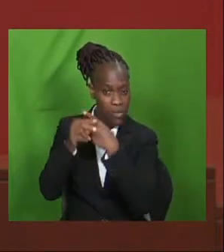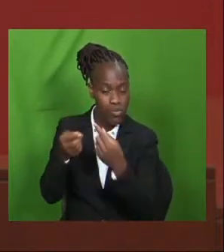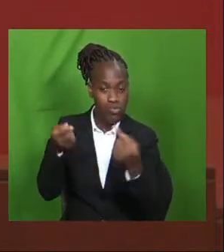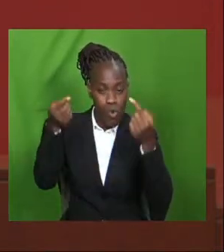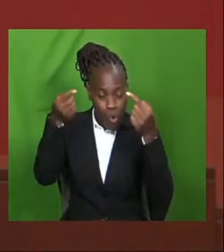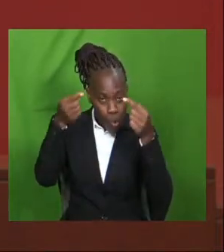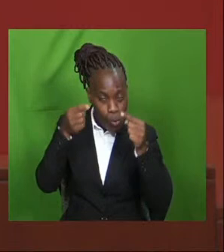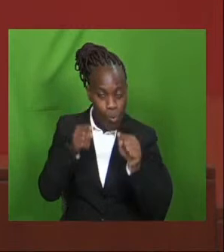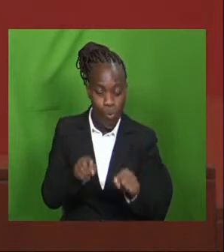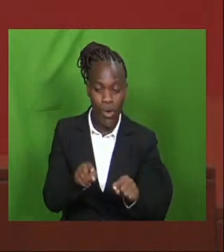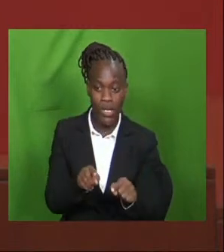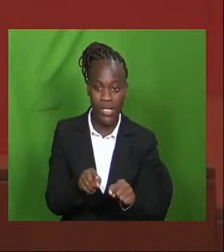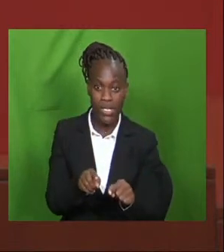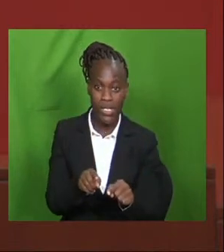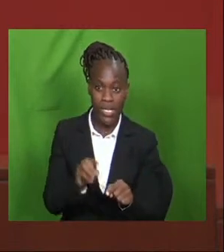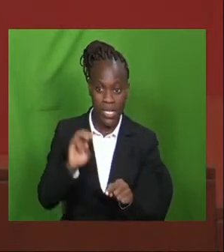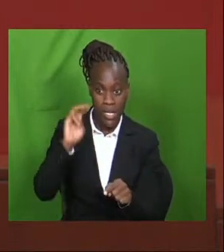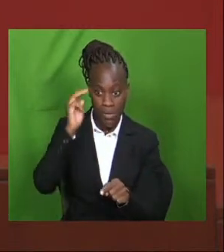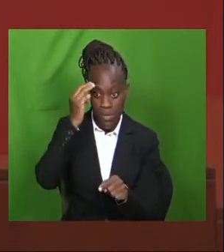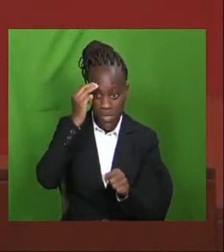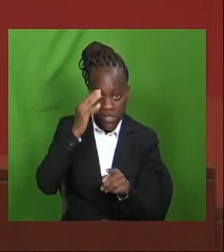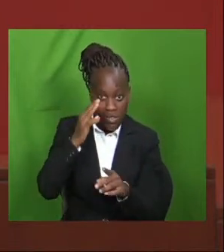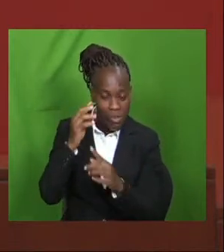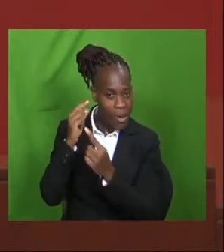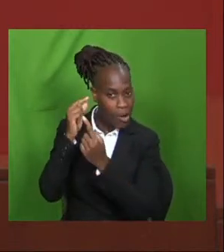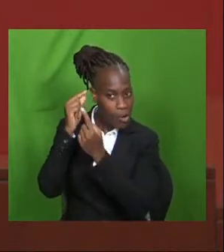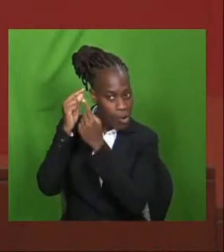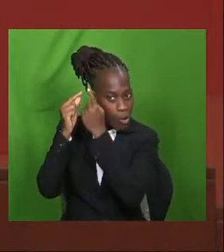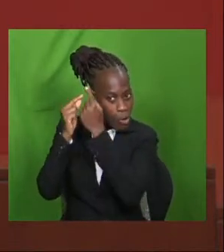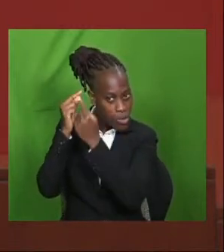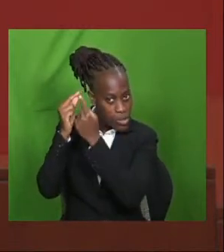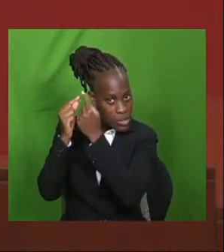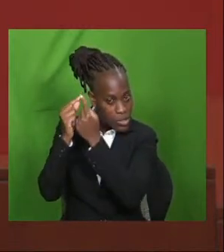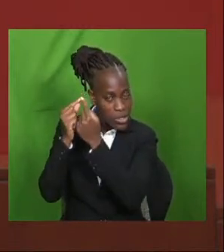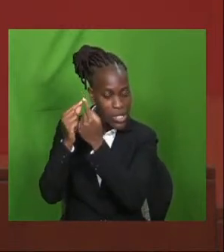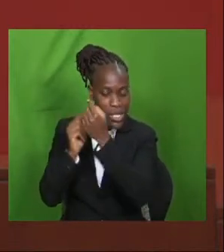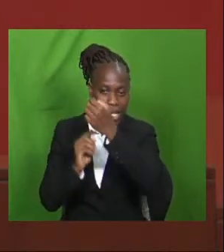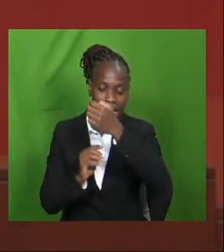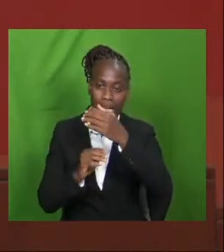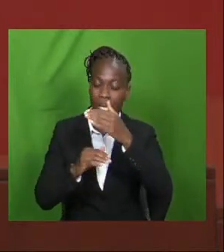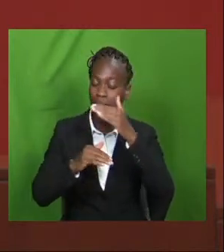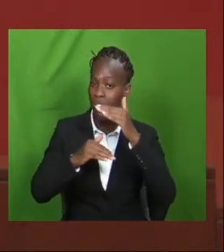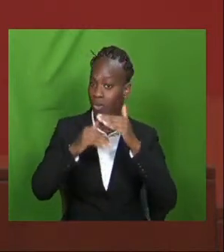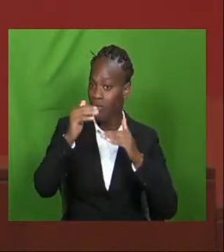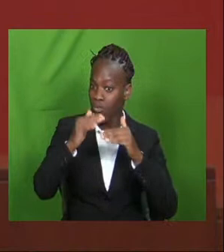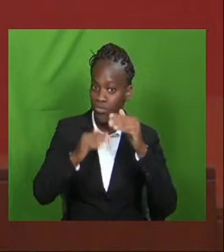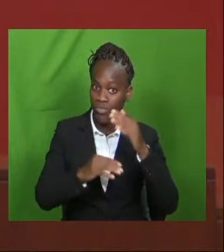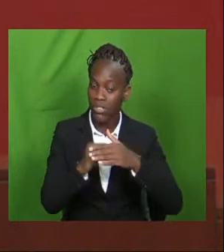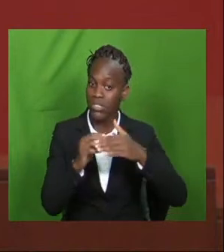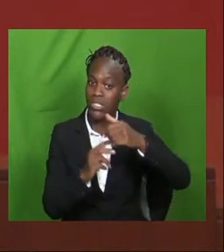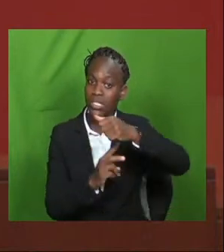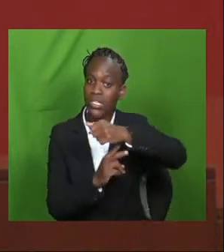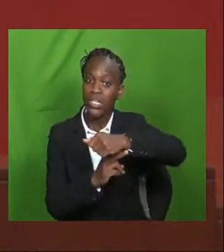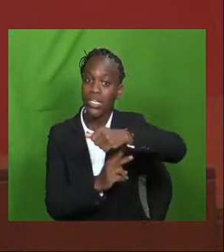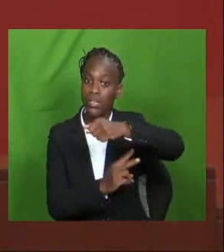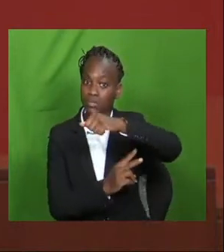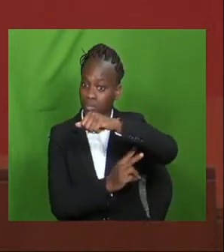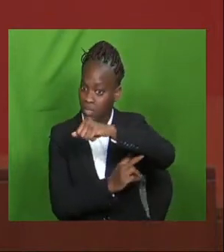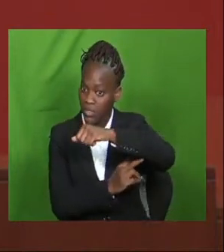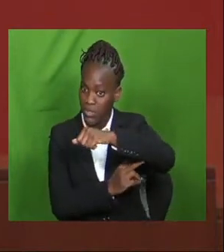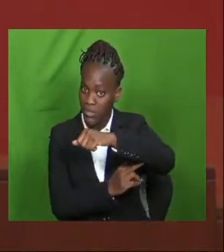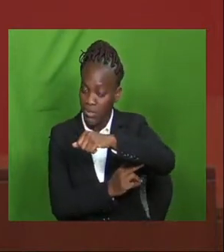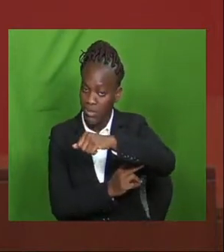the ministry consider constructing a steel bridge on